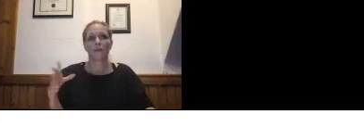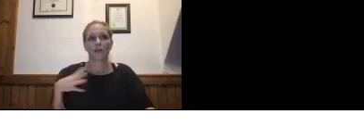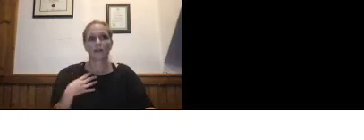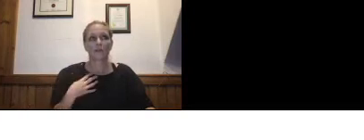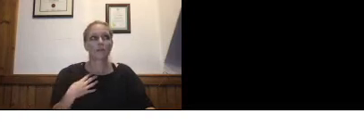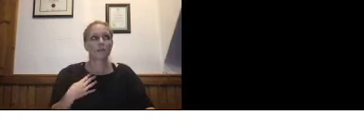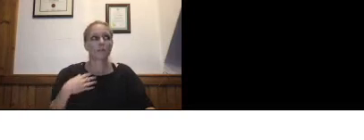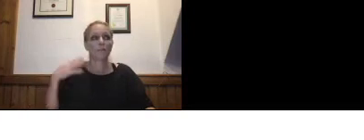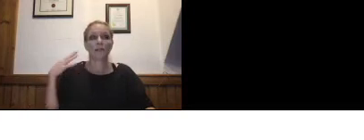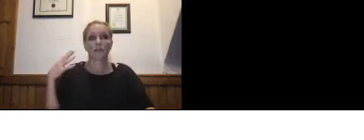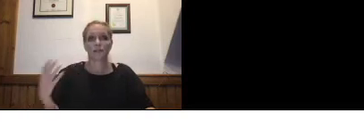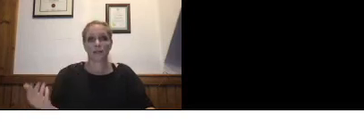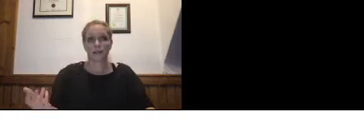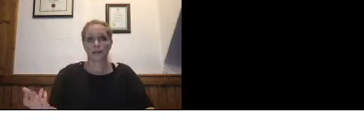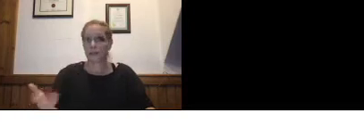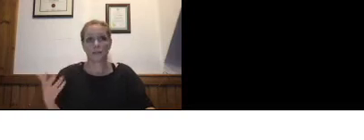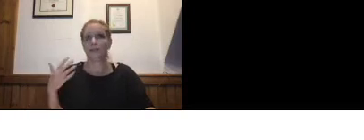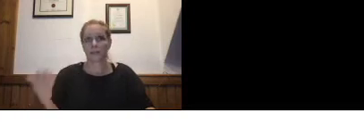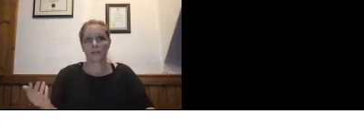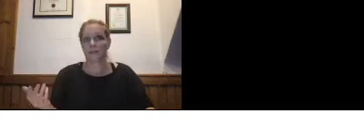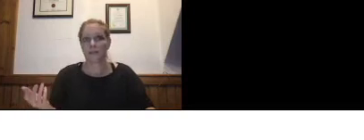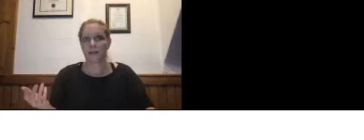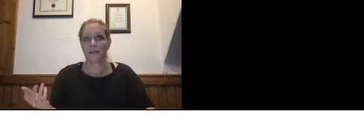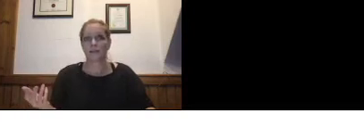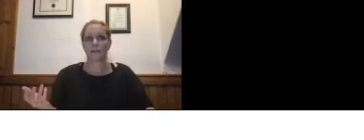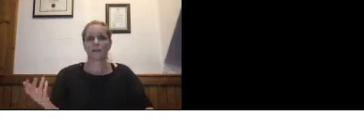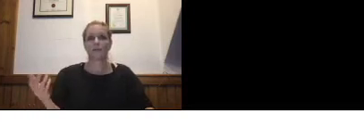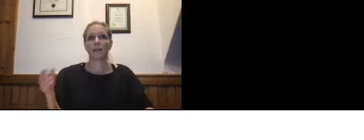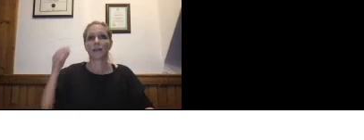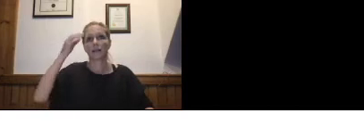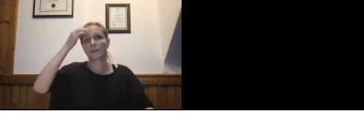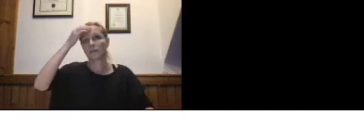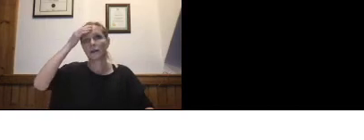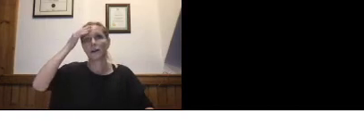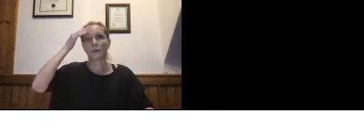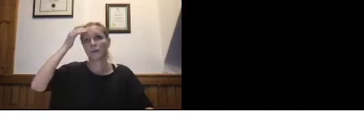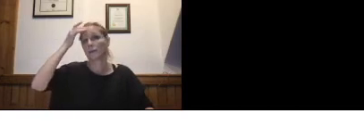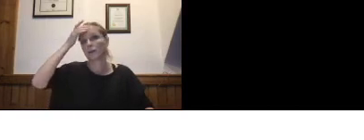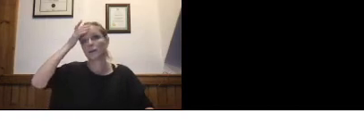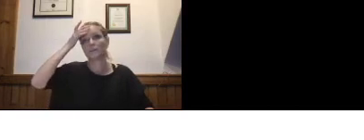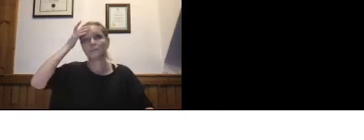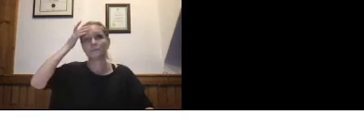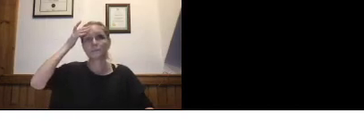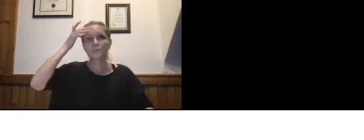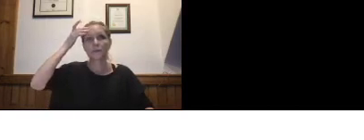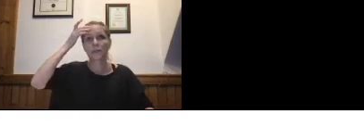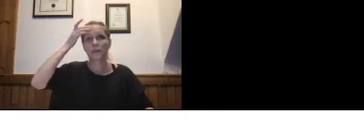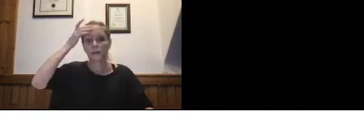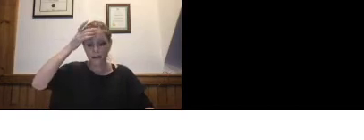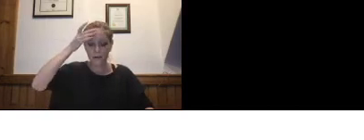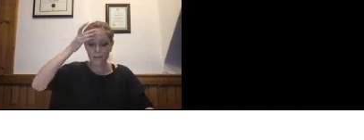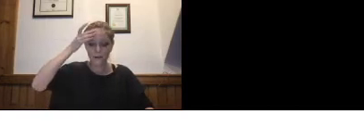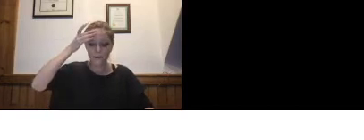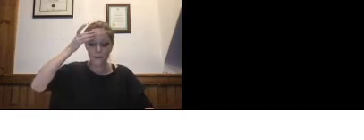Now, thanks to some major technological advances in the last, decade or even longer, there